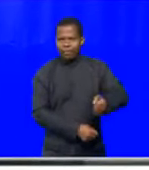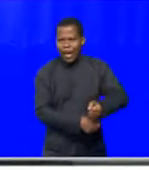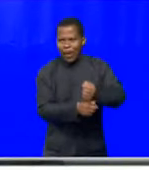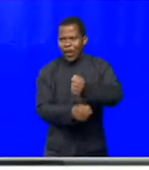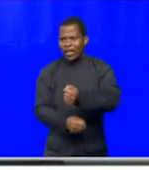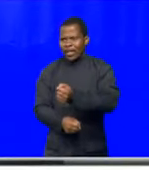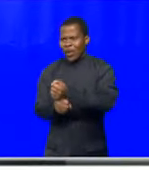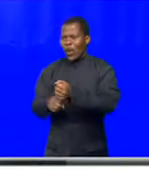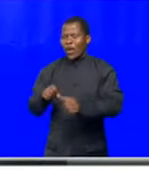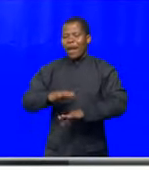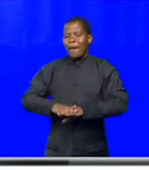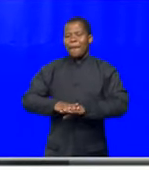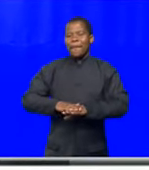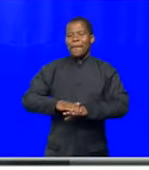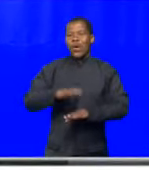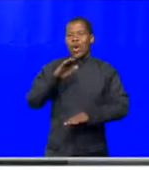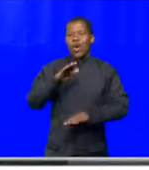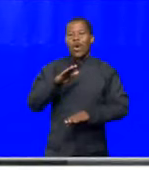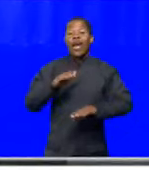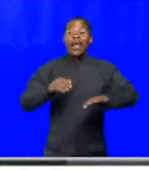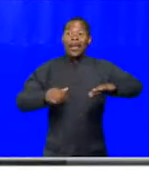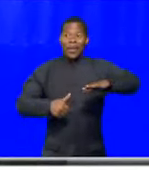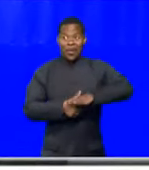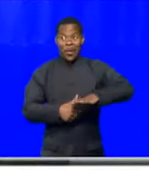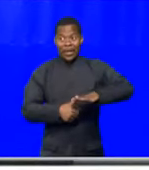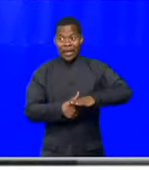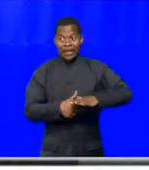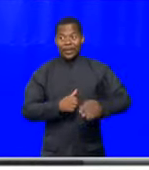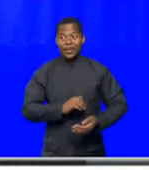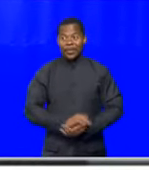within our mandate that it is a great thing